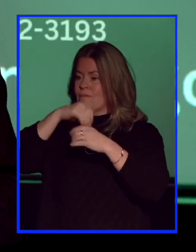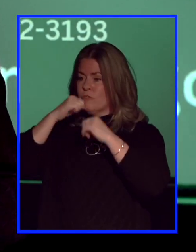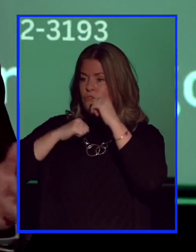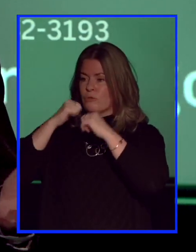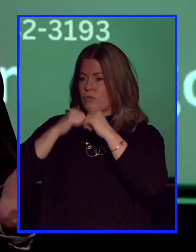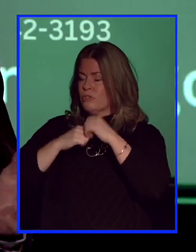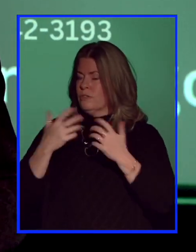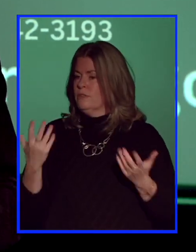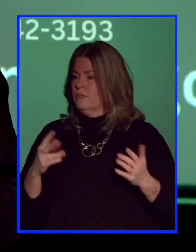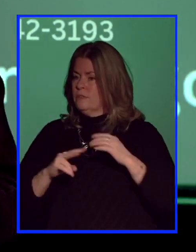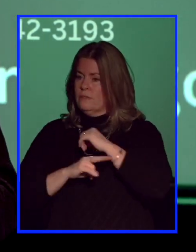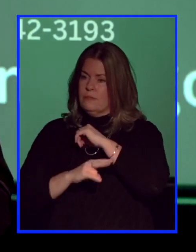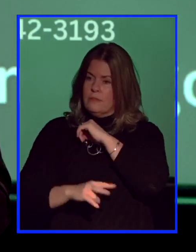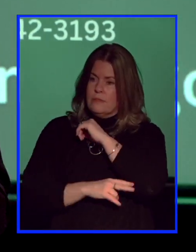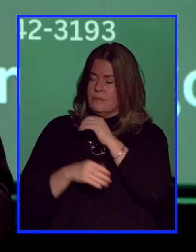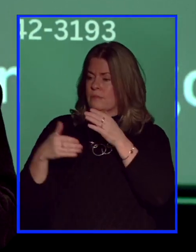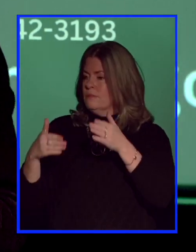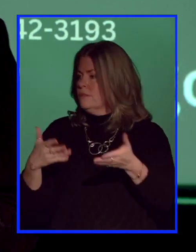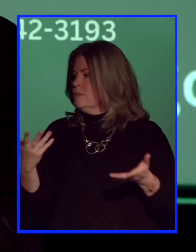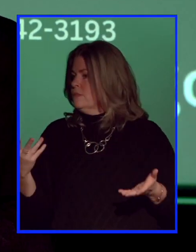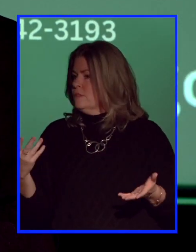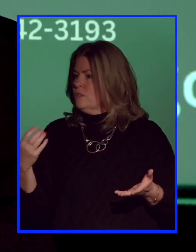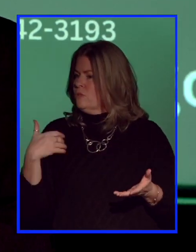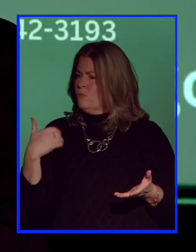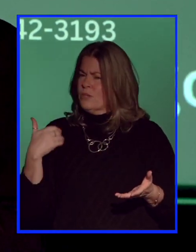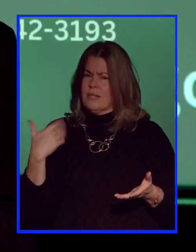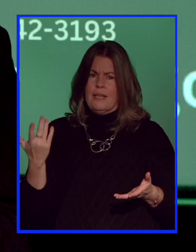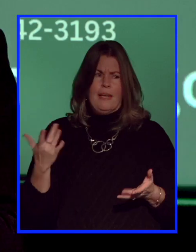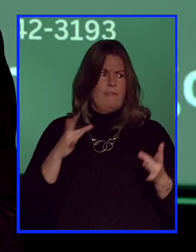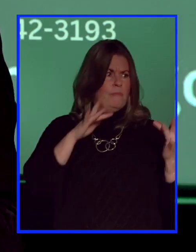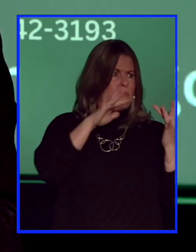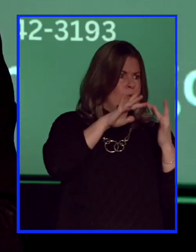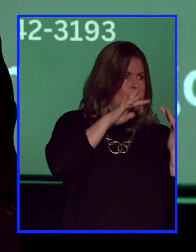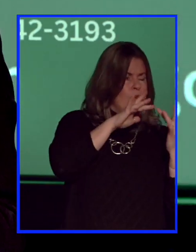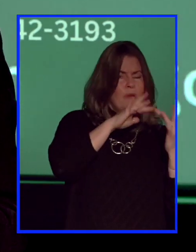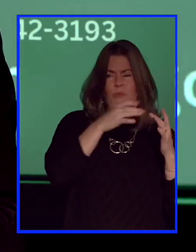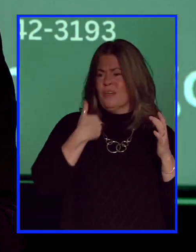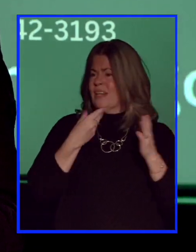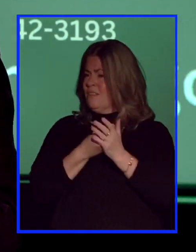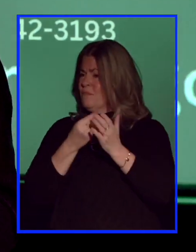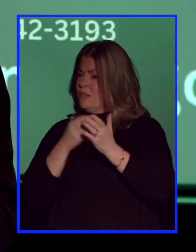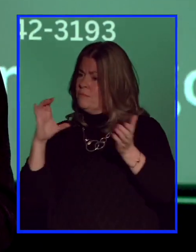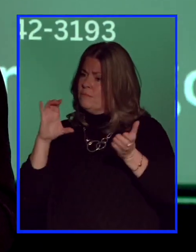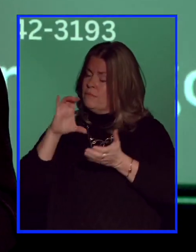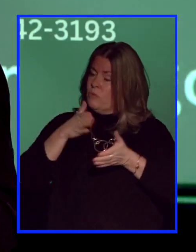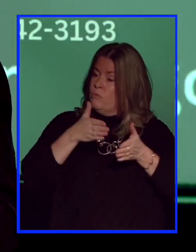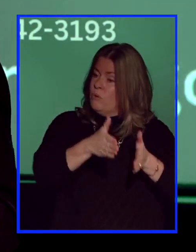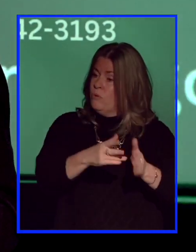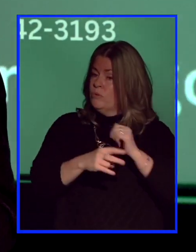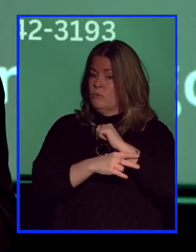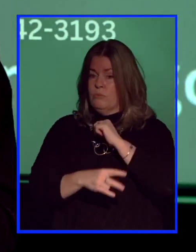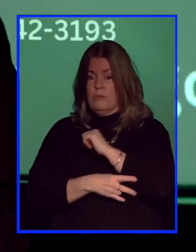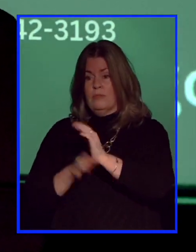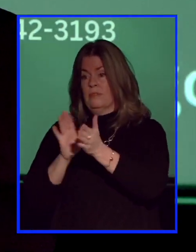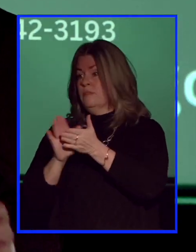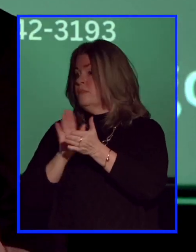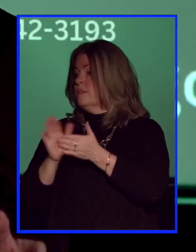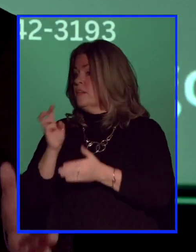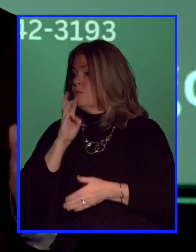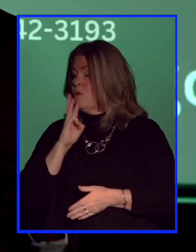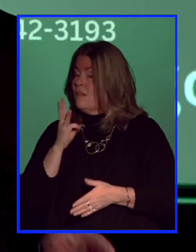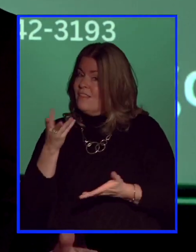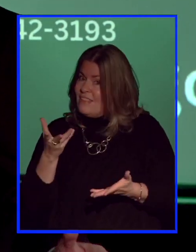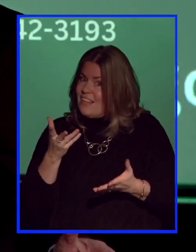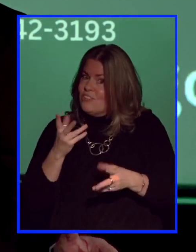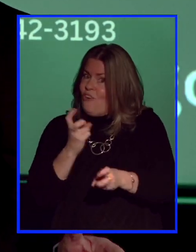know, we're going to get a couple of billion dollars in the state. It's about broadband build out. It's about roads and bridges. It's about cleaning up our water. Well, that's